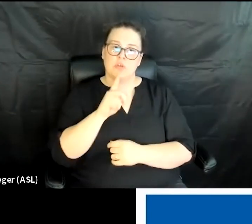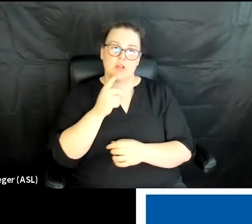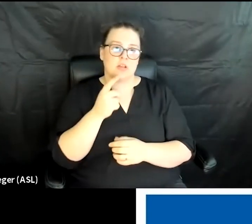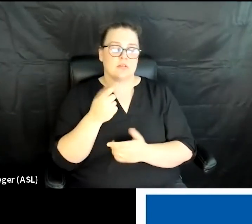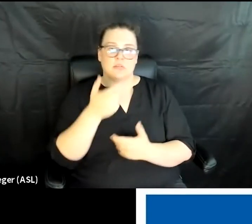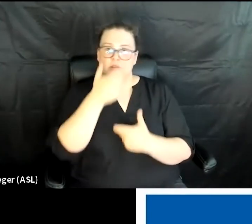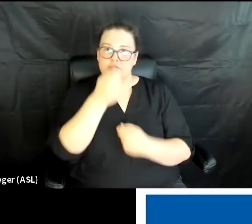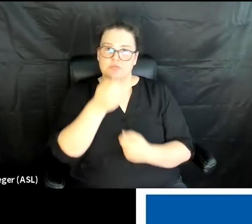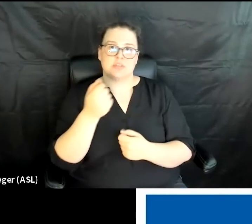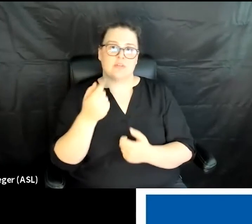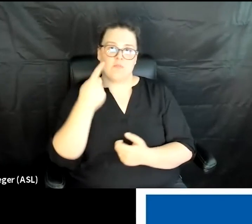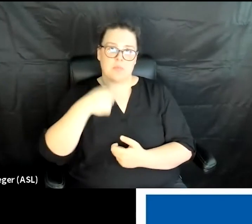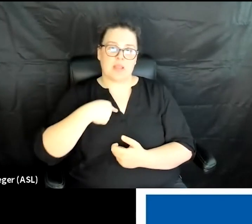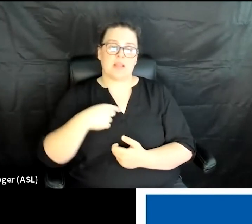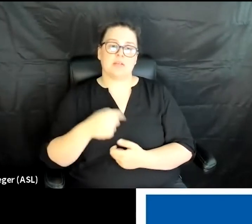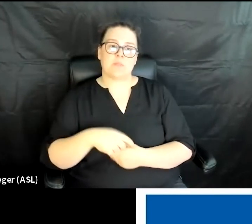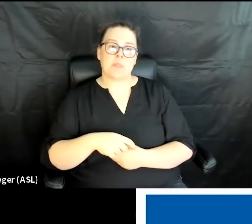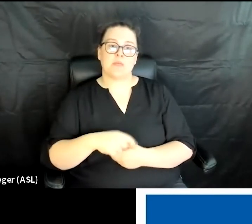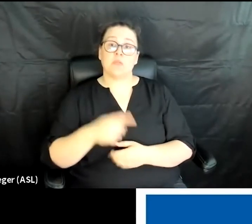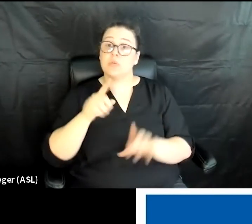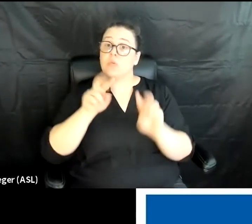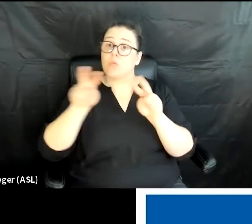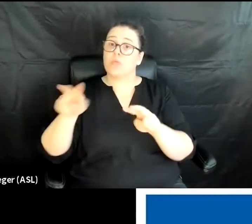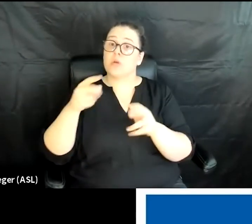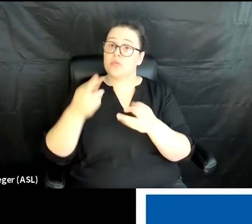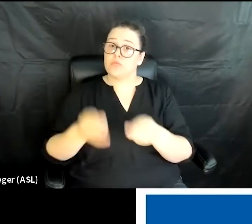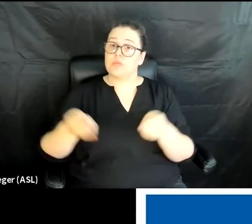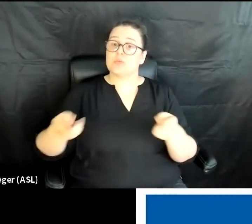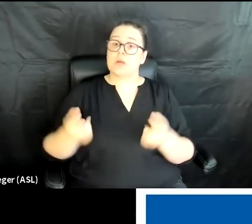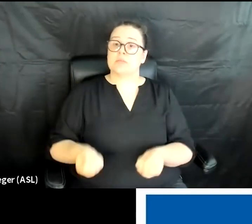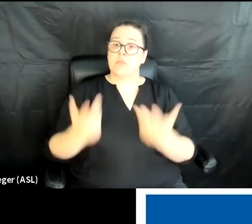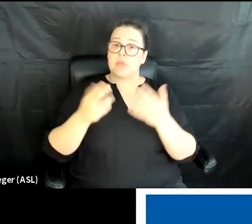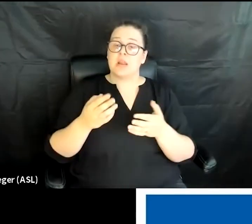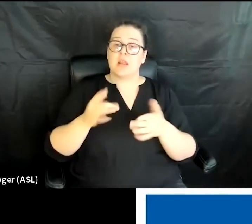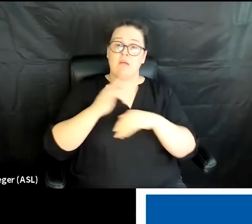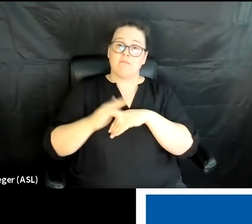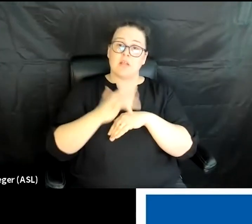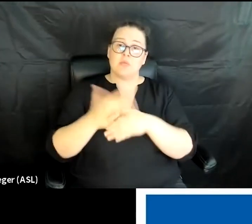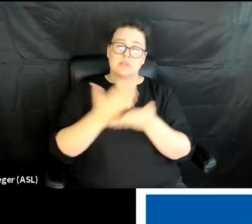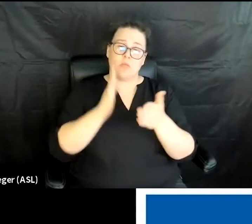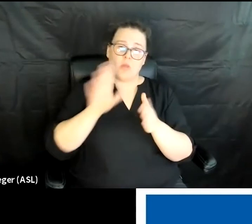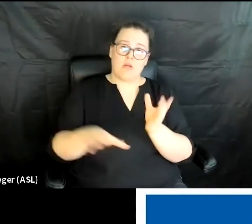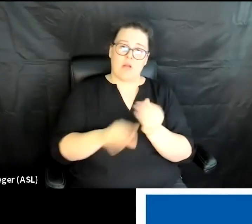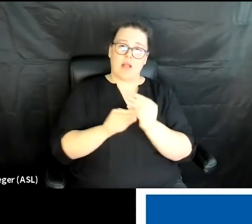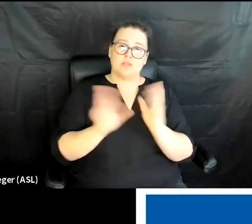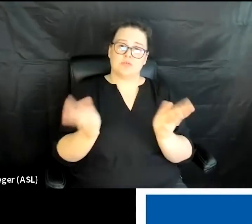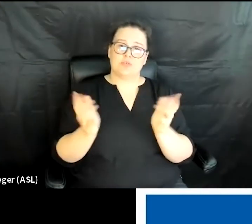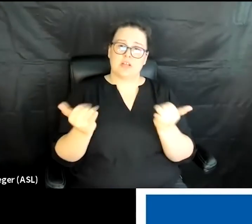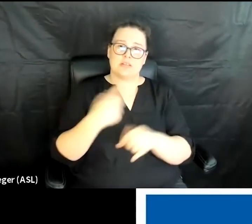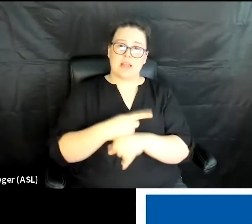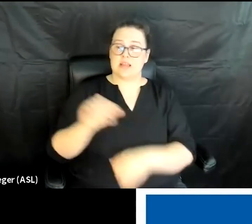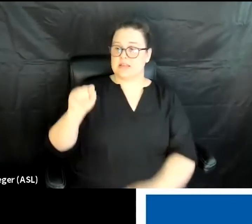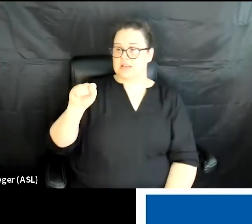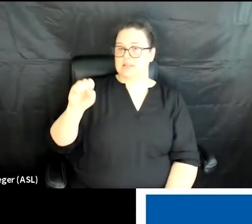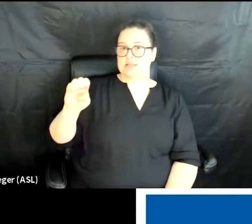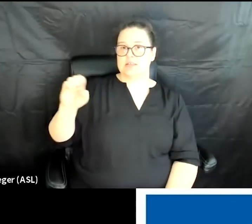me. But check out the resources. There are a number of available, some that were put in the chat today. But SEED, you